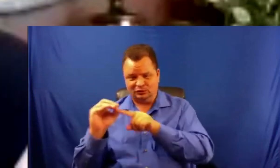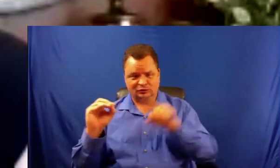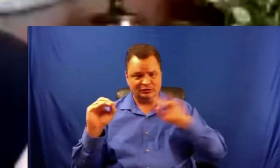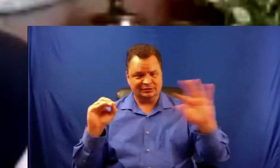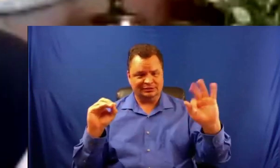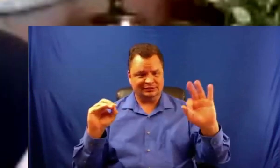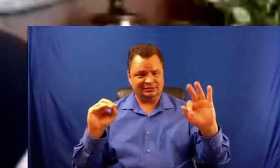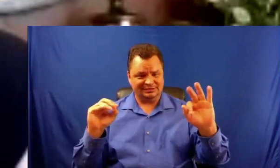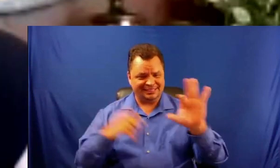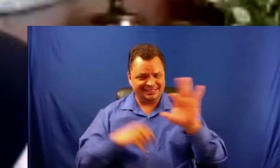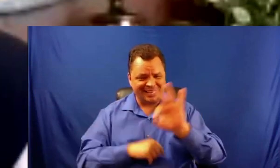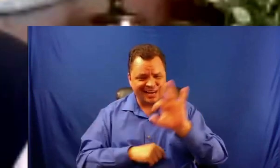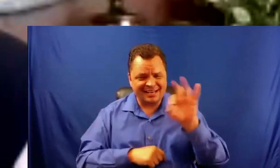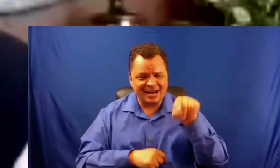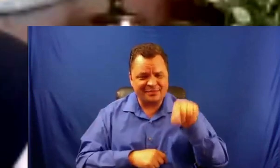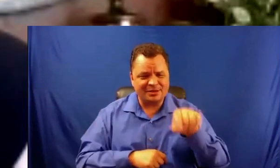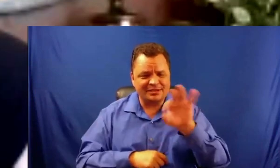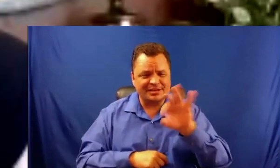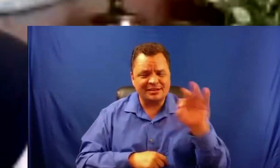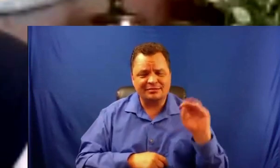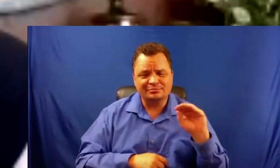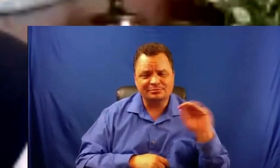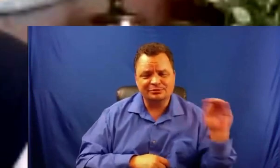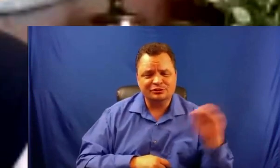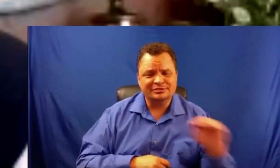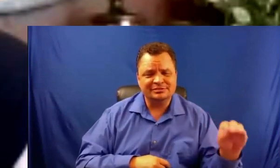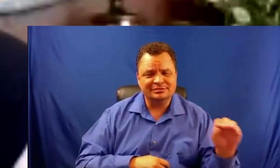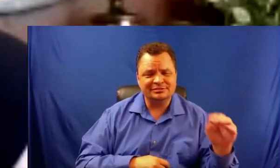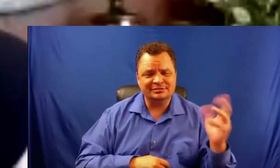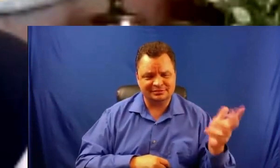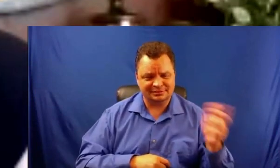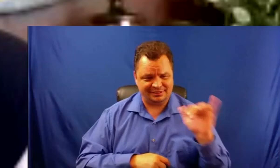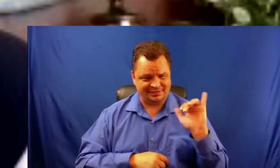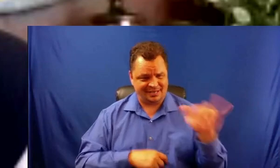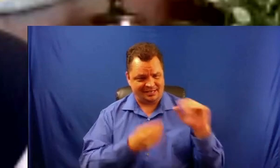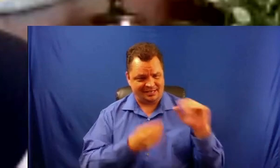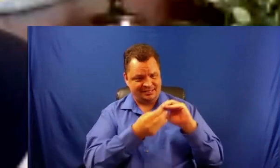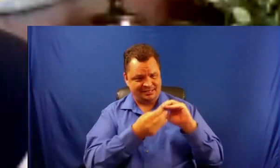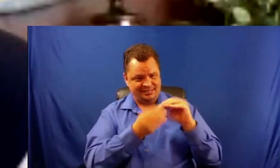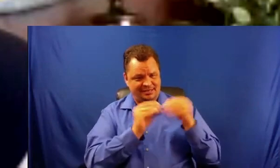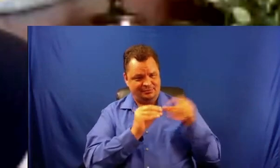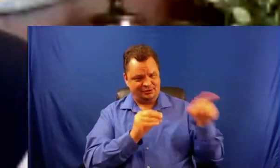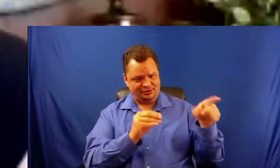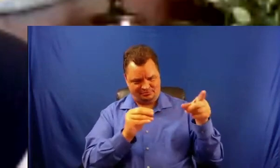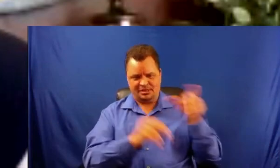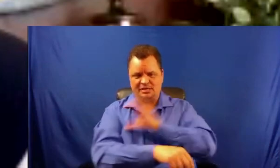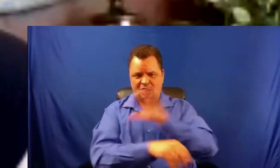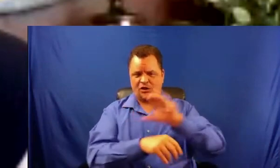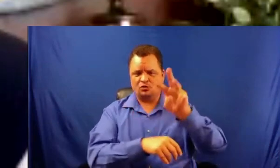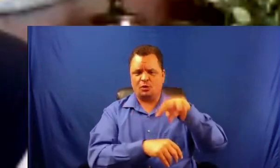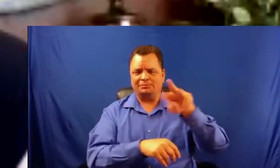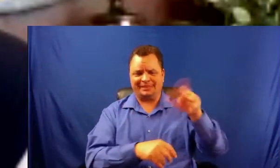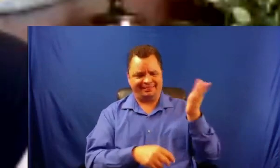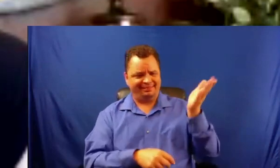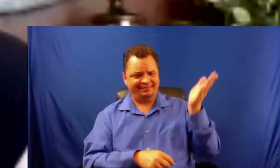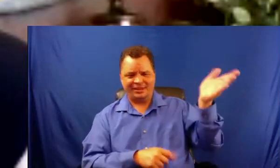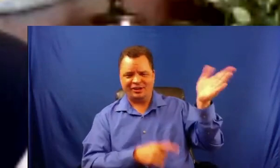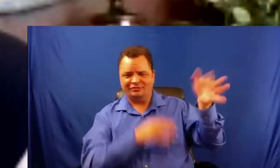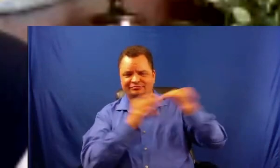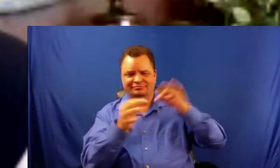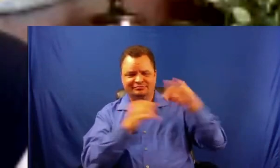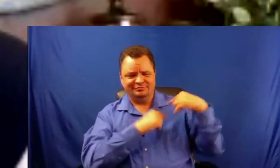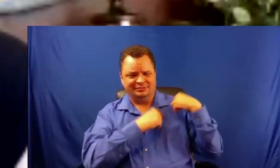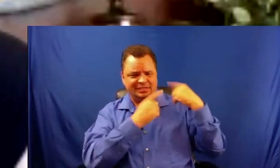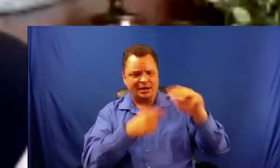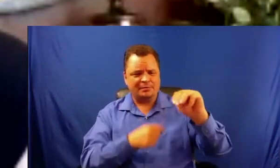99.99%. This is according to numbers found on the Colorado Department of Health website. Since March 1st, 2020, 4%